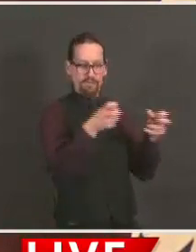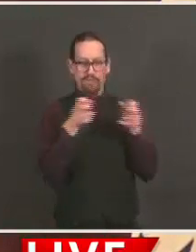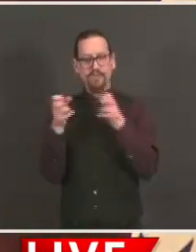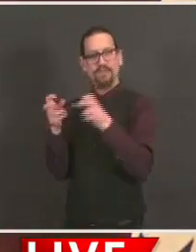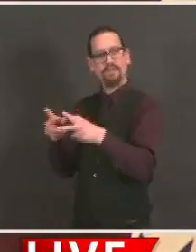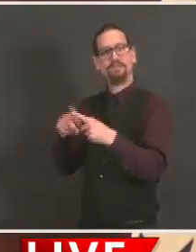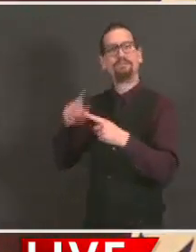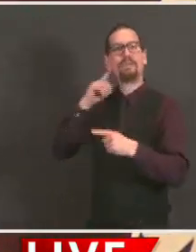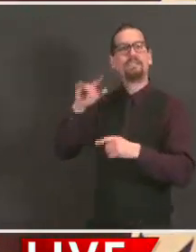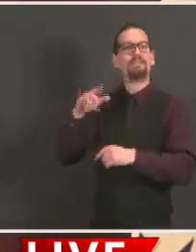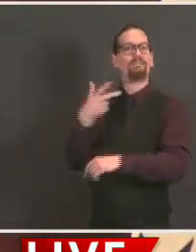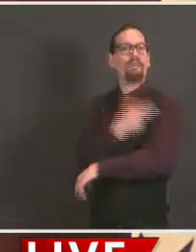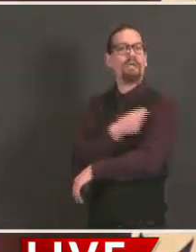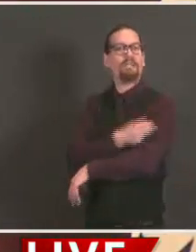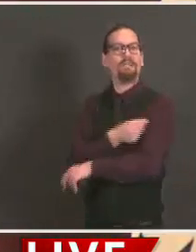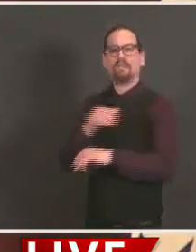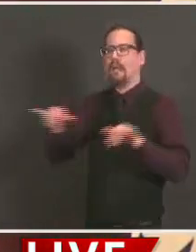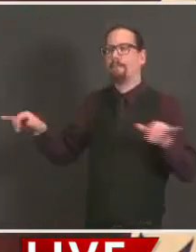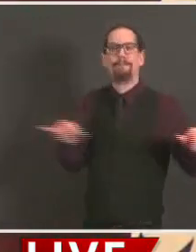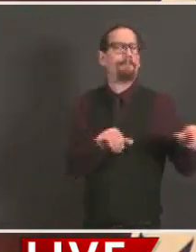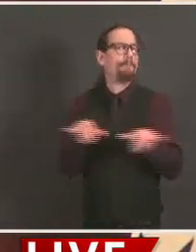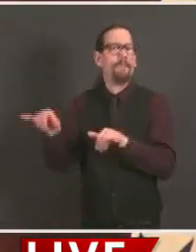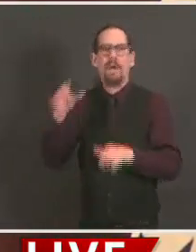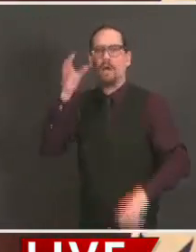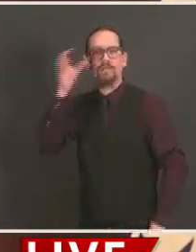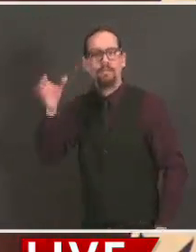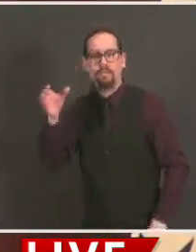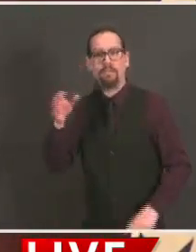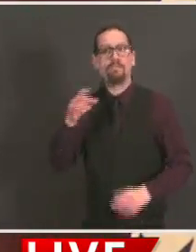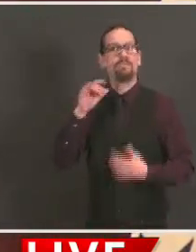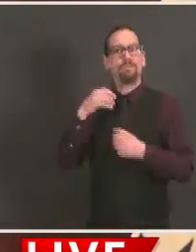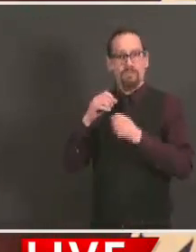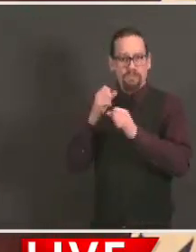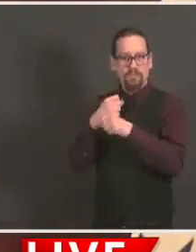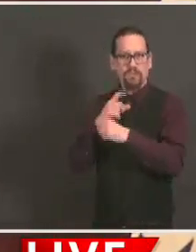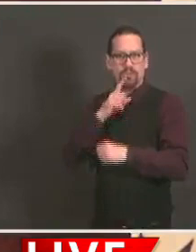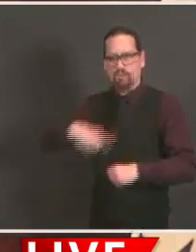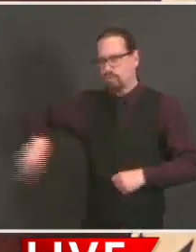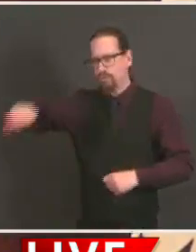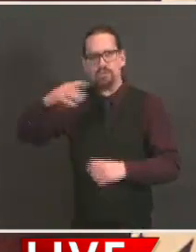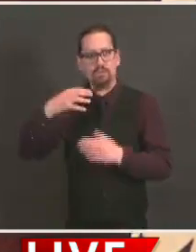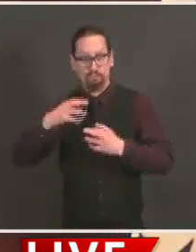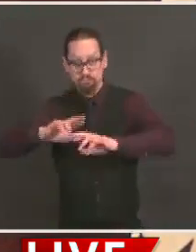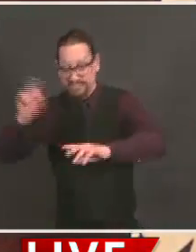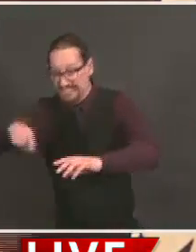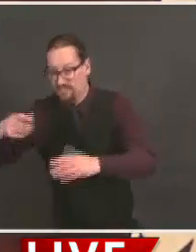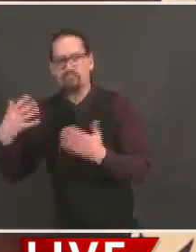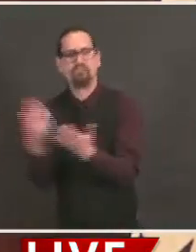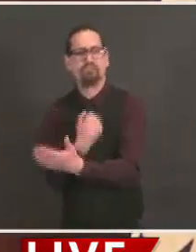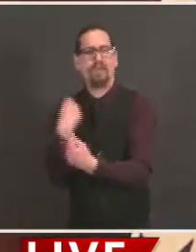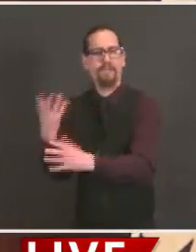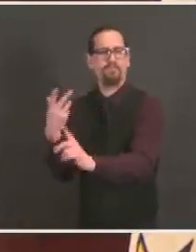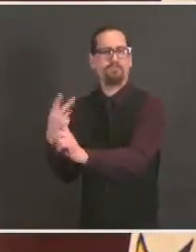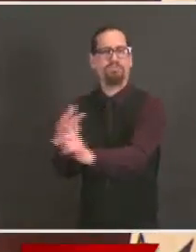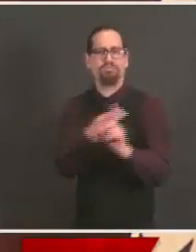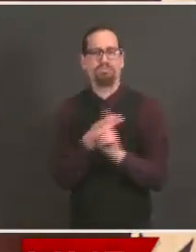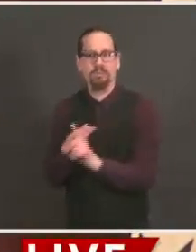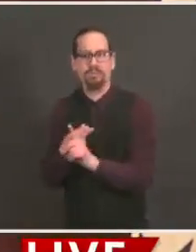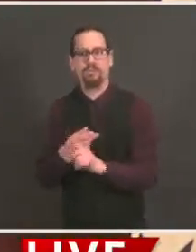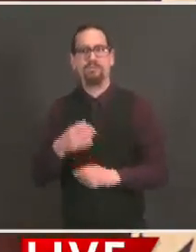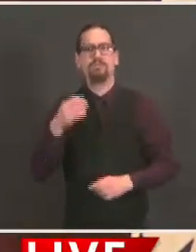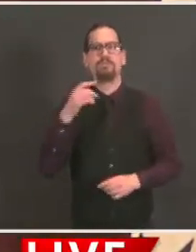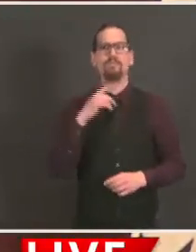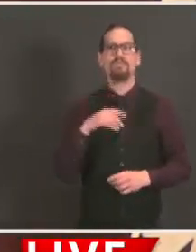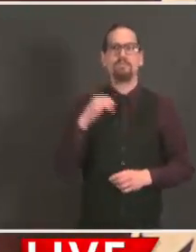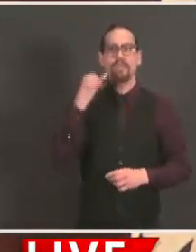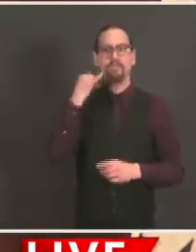vaccinate everyone who wants to get vaccinated. When you think about how many CVS and Walgreens pharmacies that